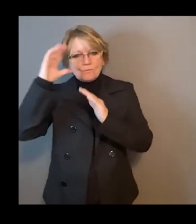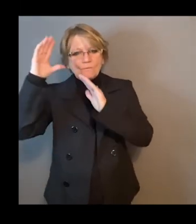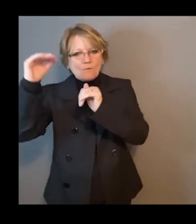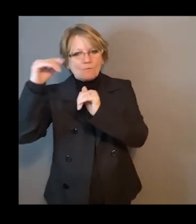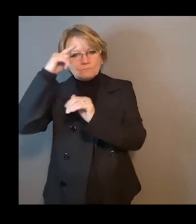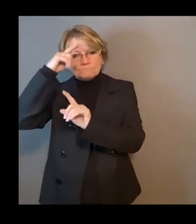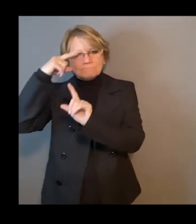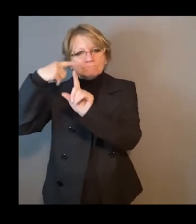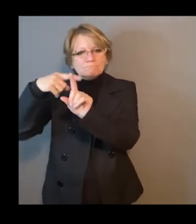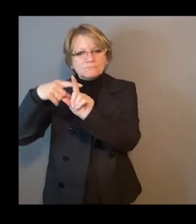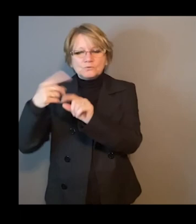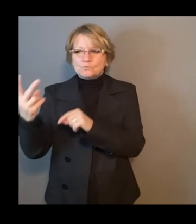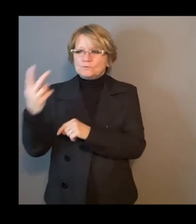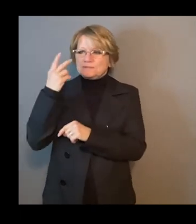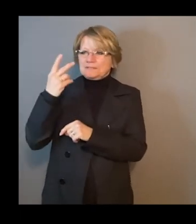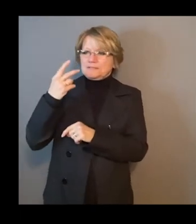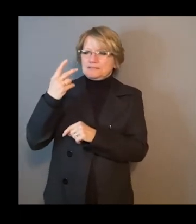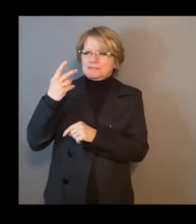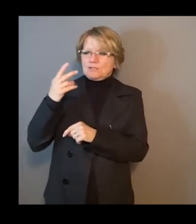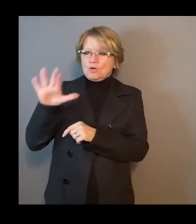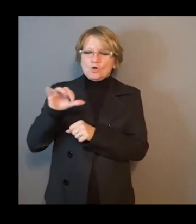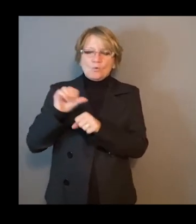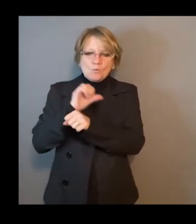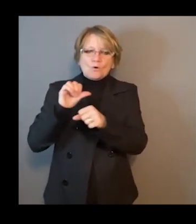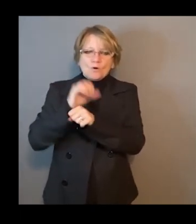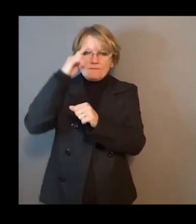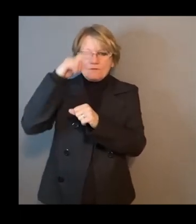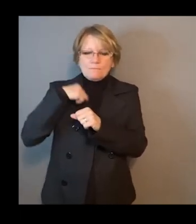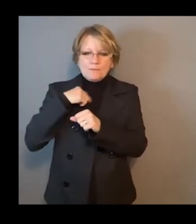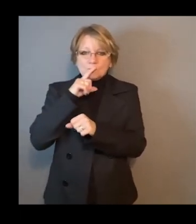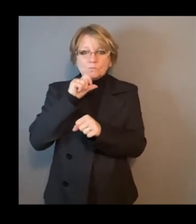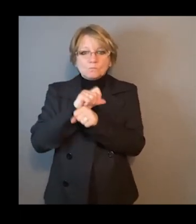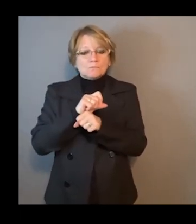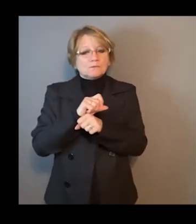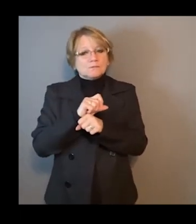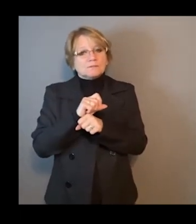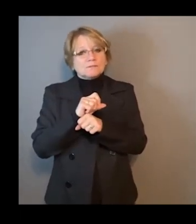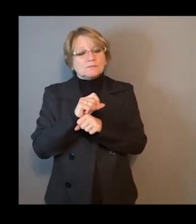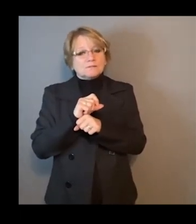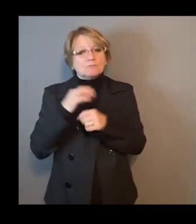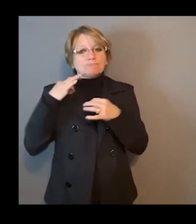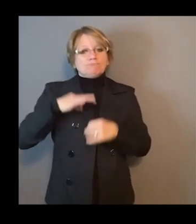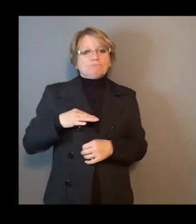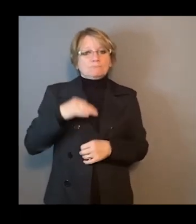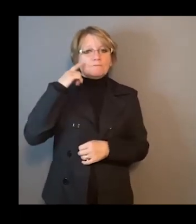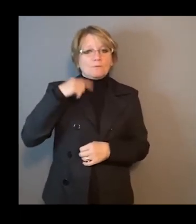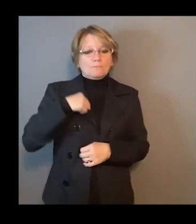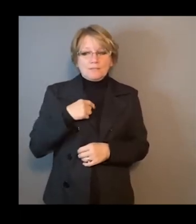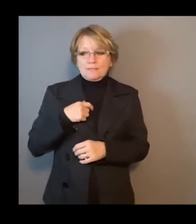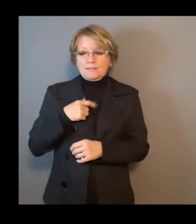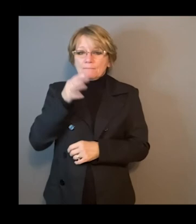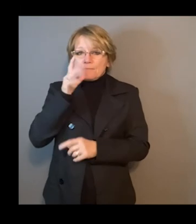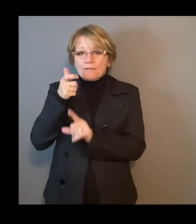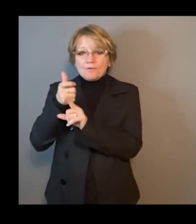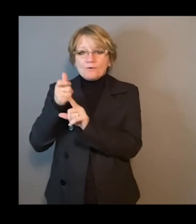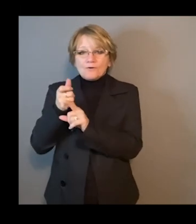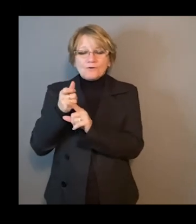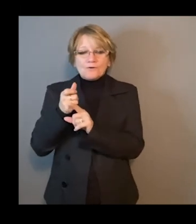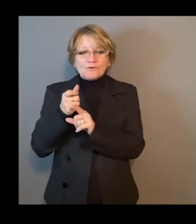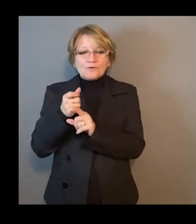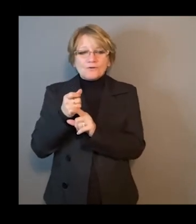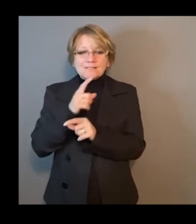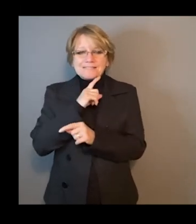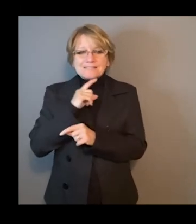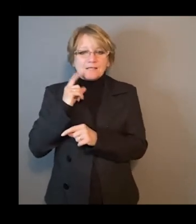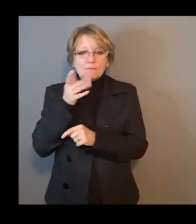work that she's put in with me is actually doing something, because she's a single parent. She's all she has